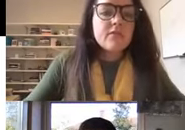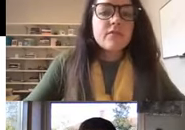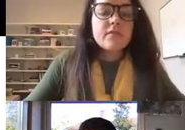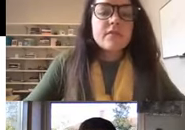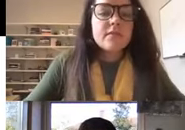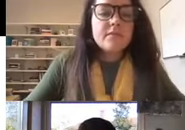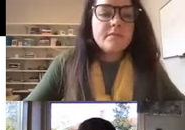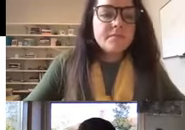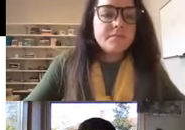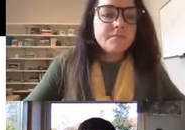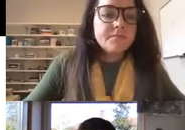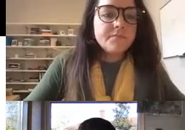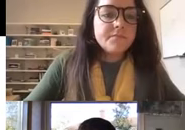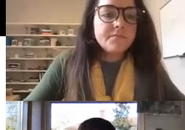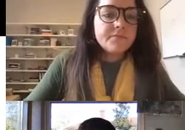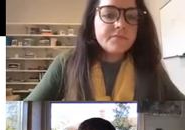Steve.